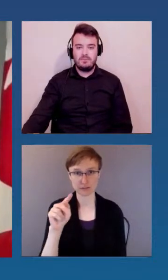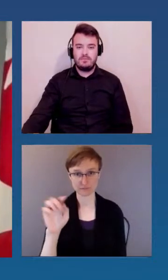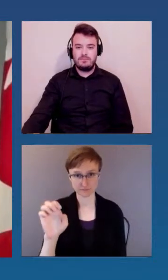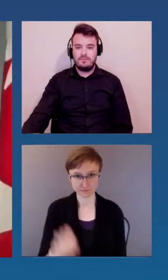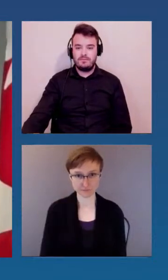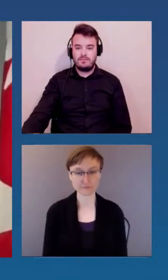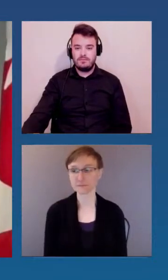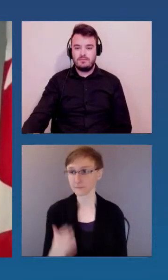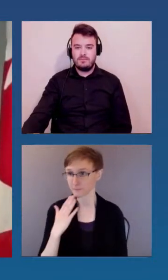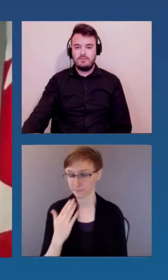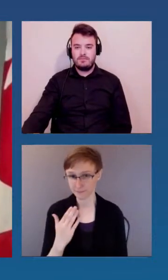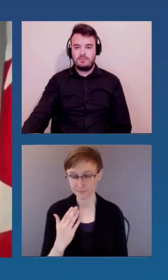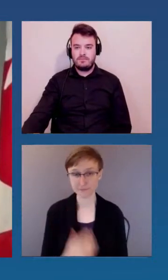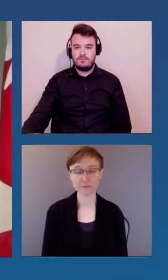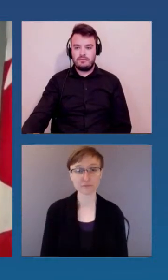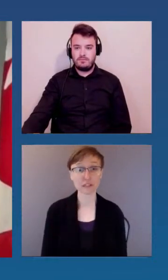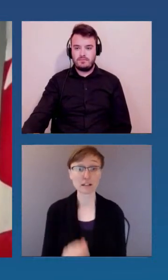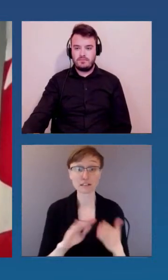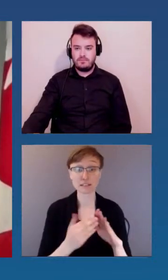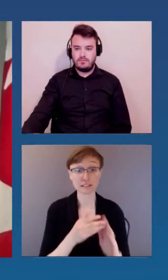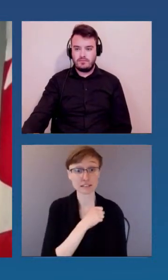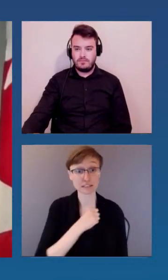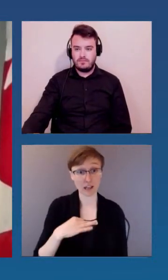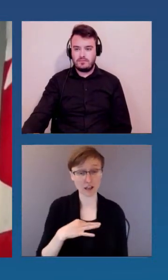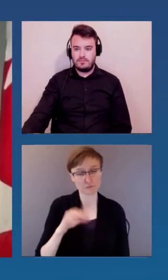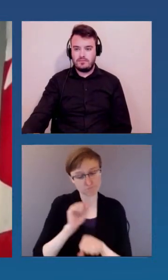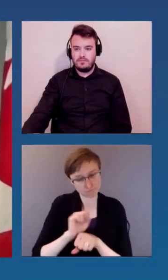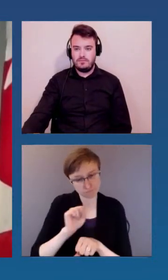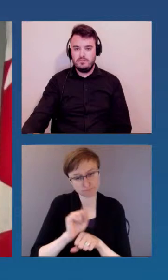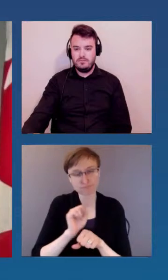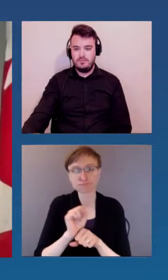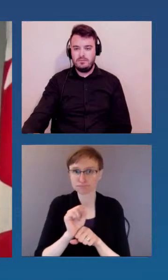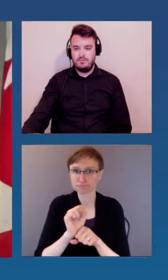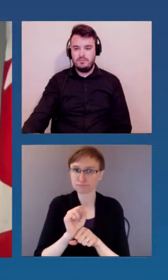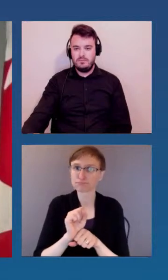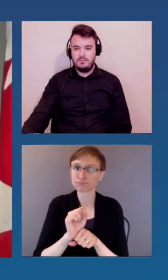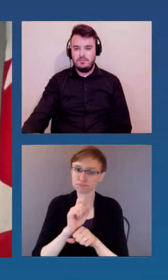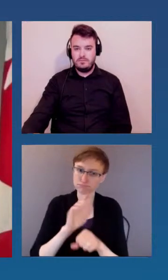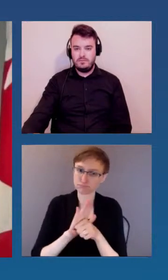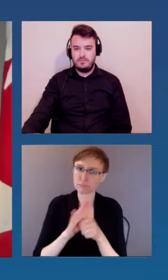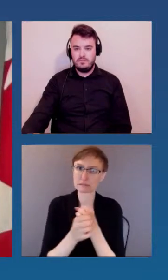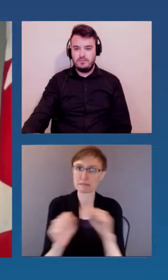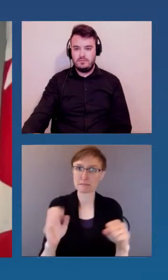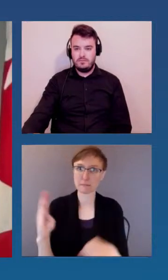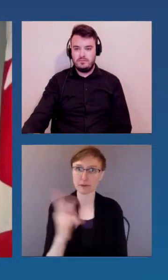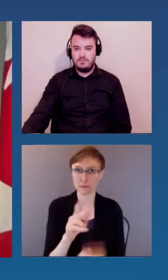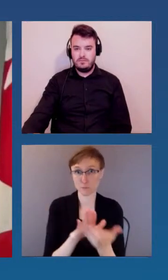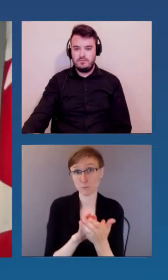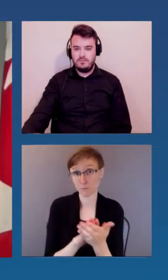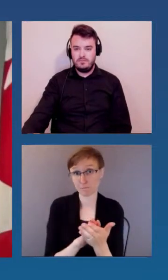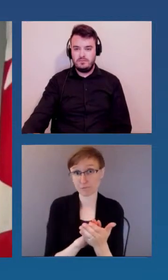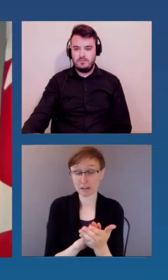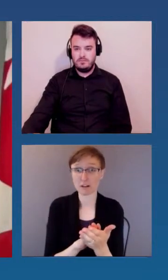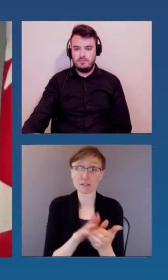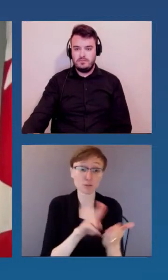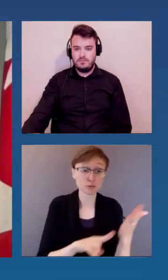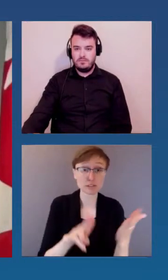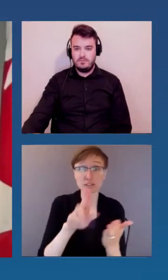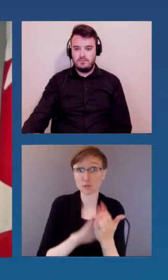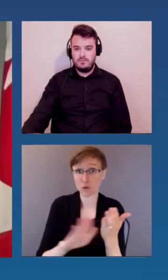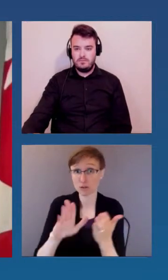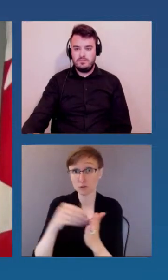school to remind residents and students to be respectful of neighbors and to help us, all of us, to keep everyone safe and healthy